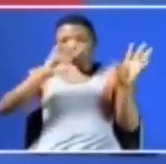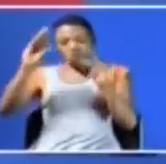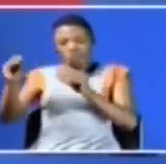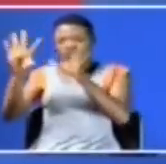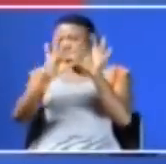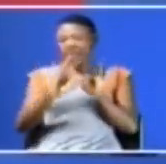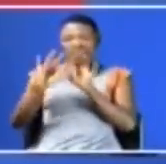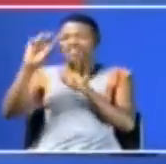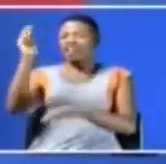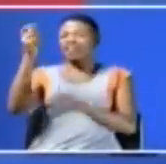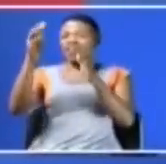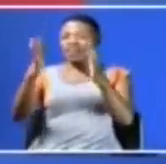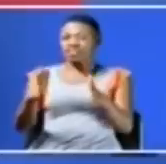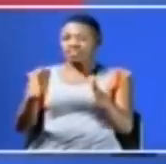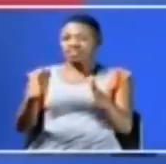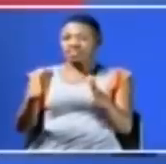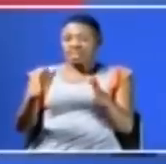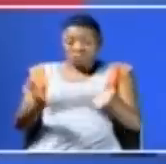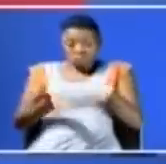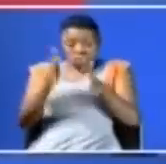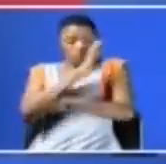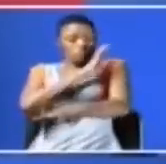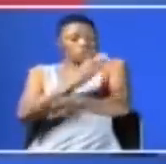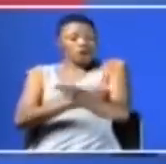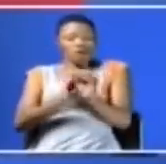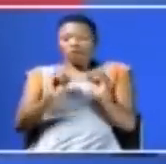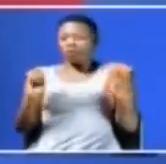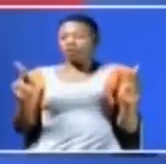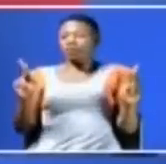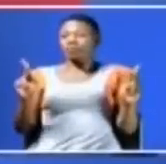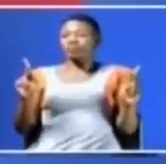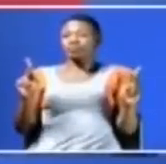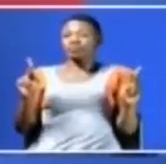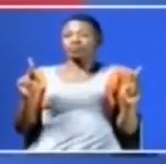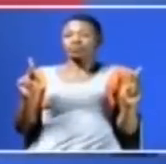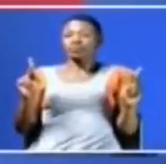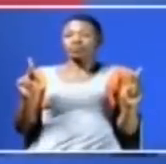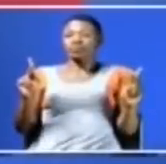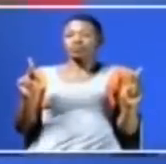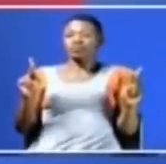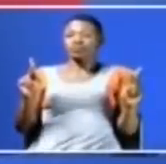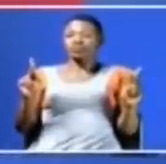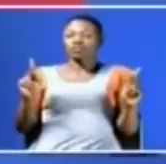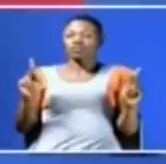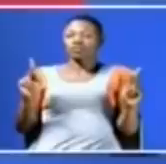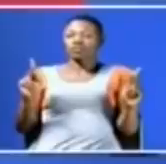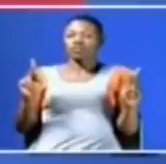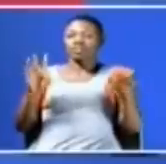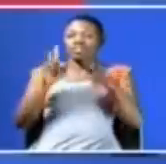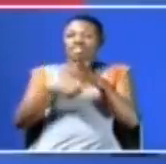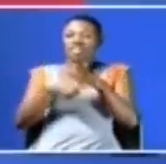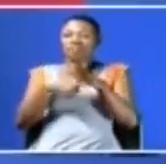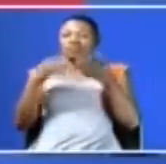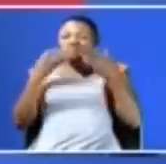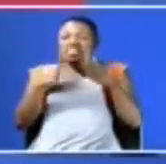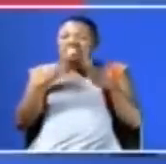Kenyans, power to you. Okay? Mm-hmm. So you're going to reconcile Kenyans. Then as soon as they finish saying